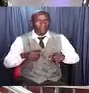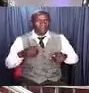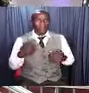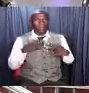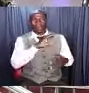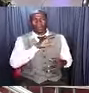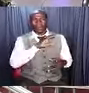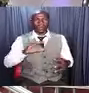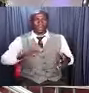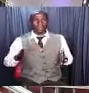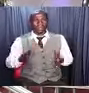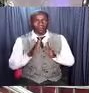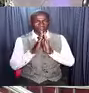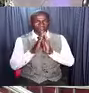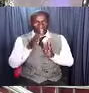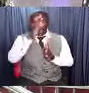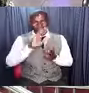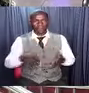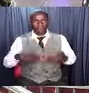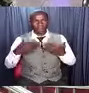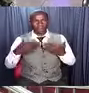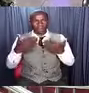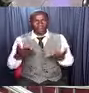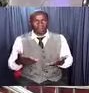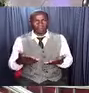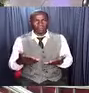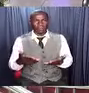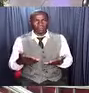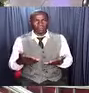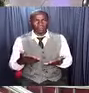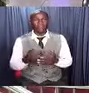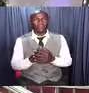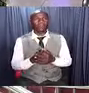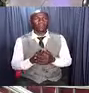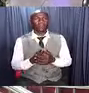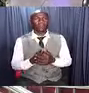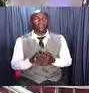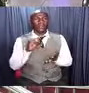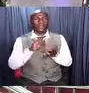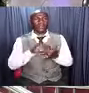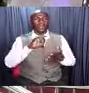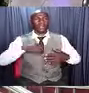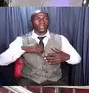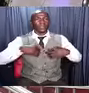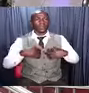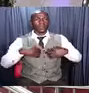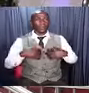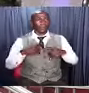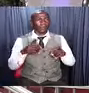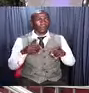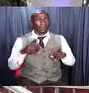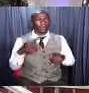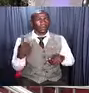Christian. Whatever they pray, they get. They get whatever they pray for. That's everyone's